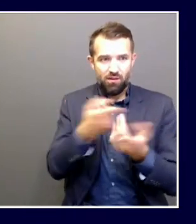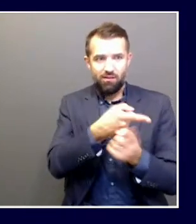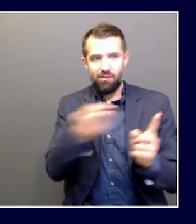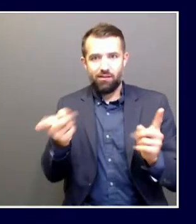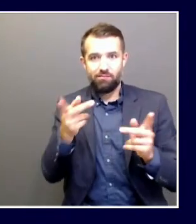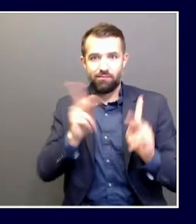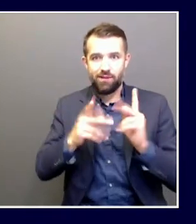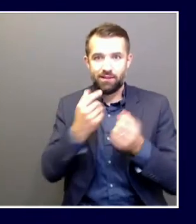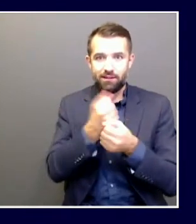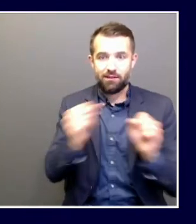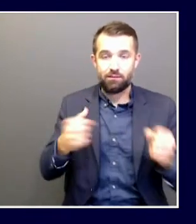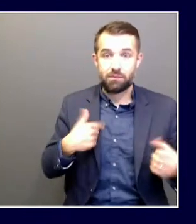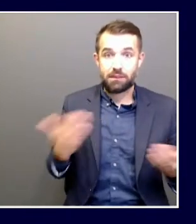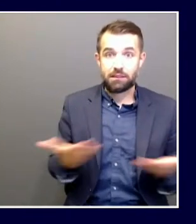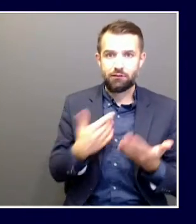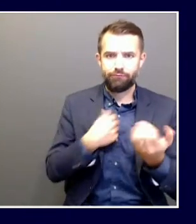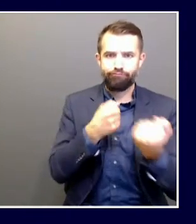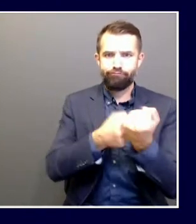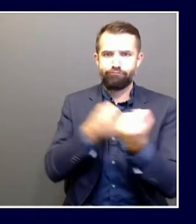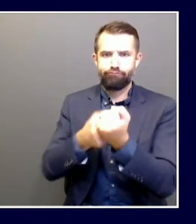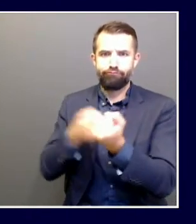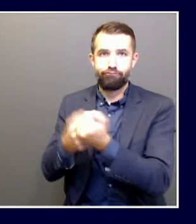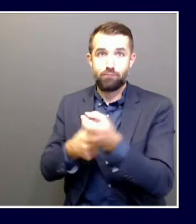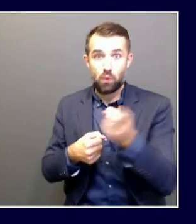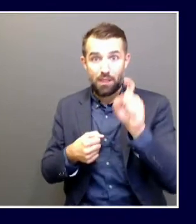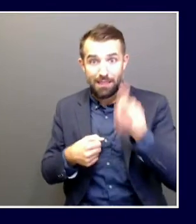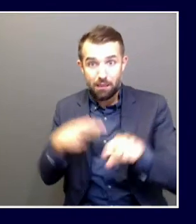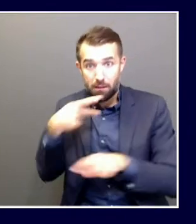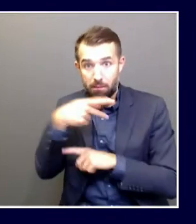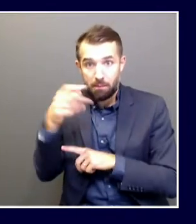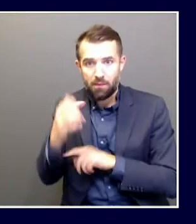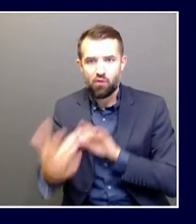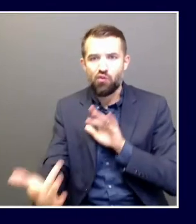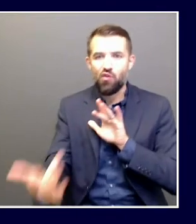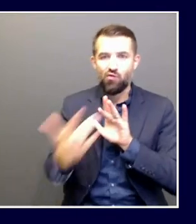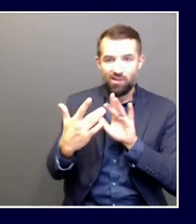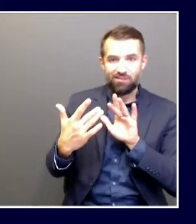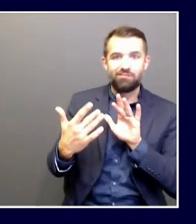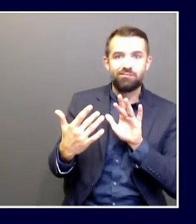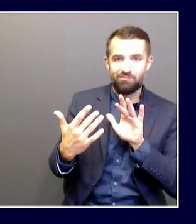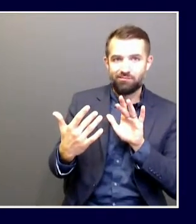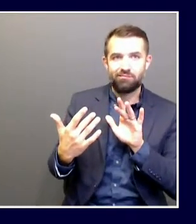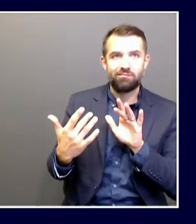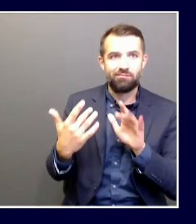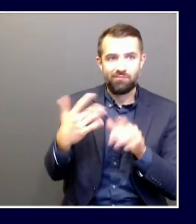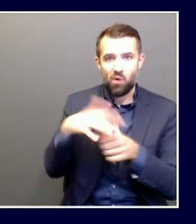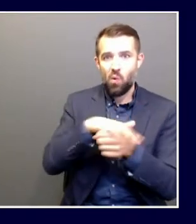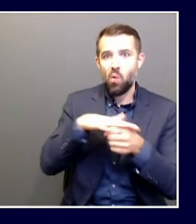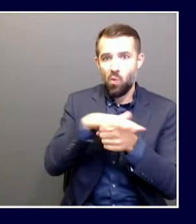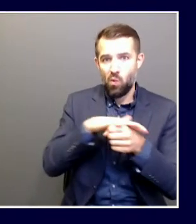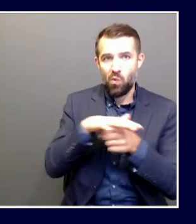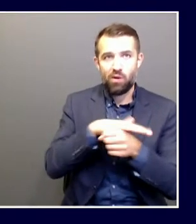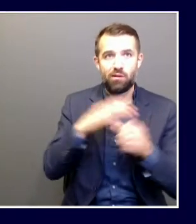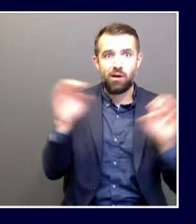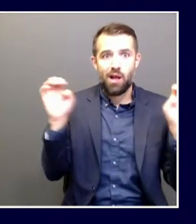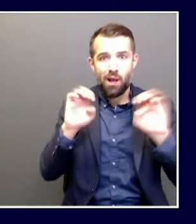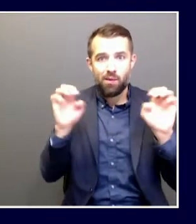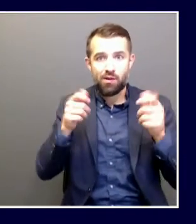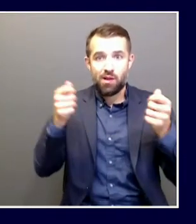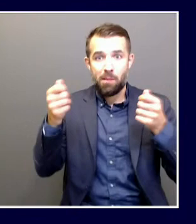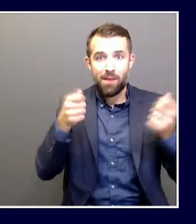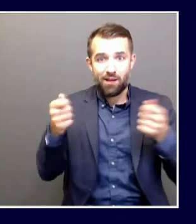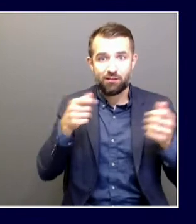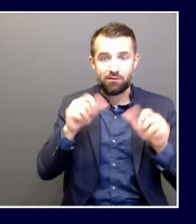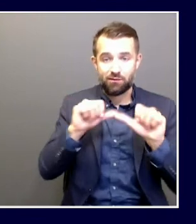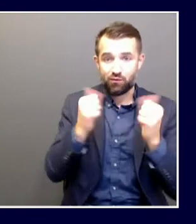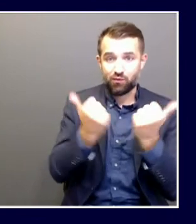support organizations that do need PPE. There are the local county emergency management agencies that do take